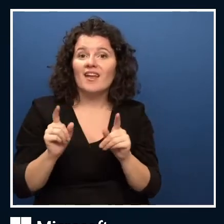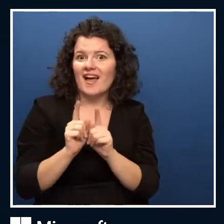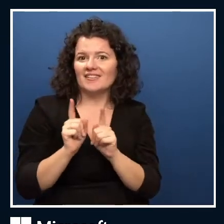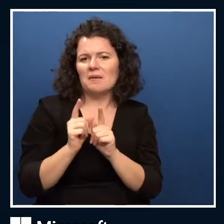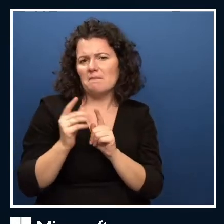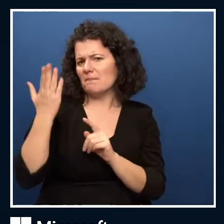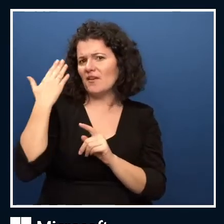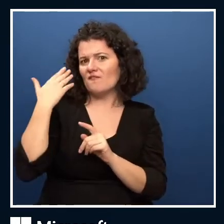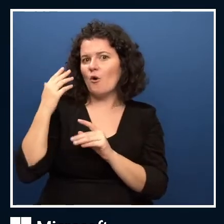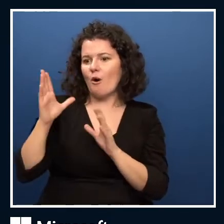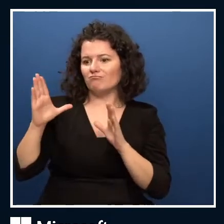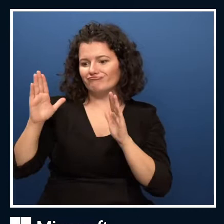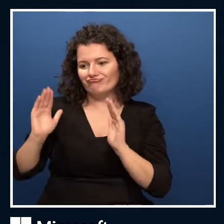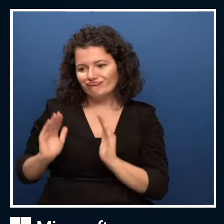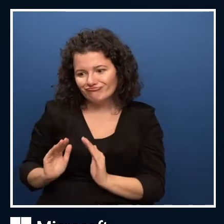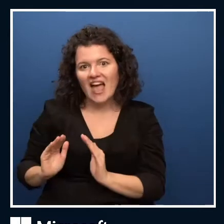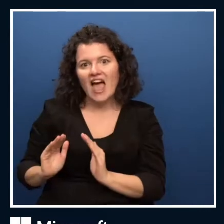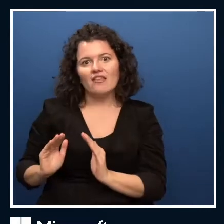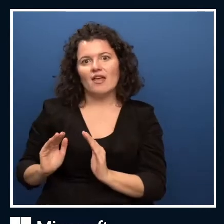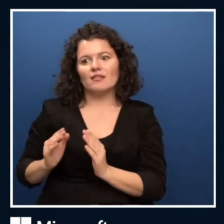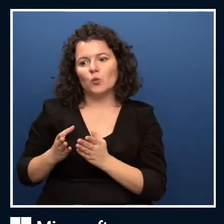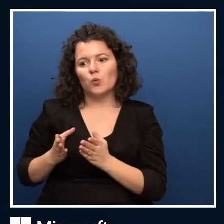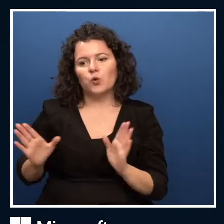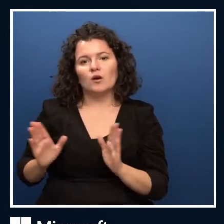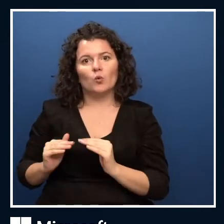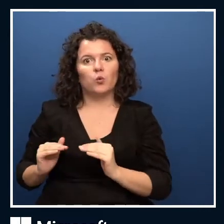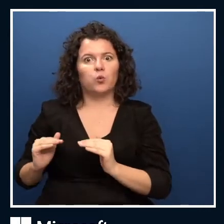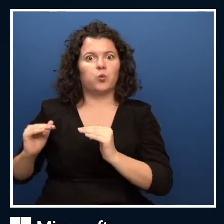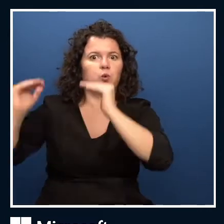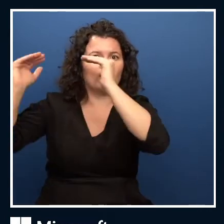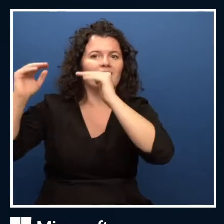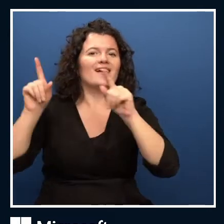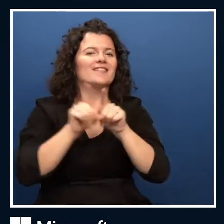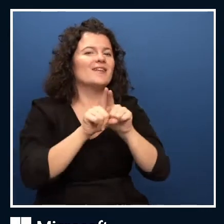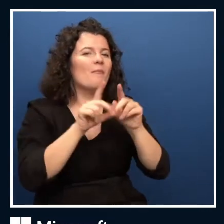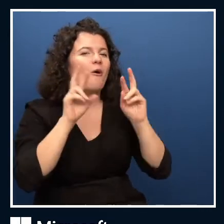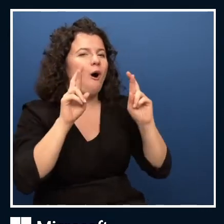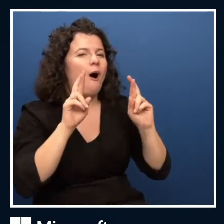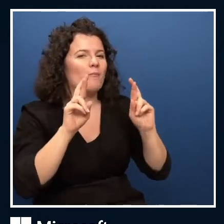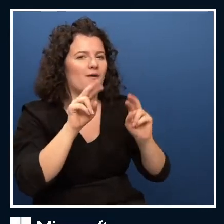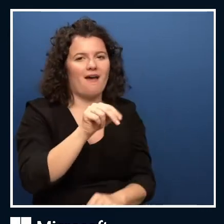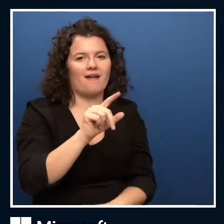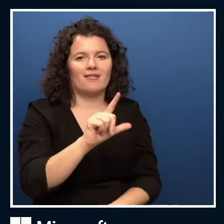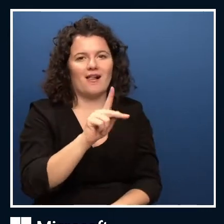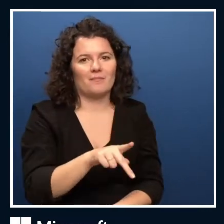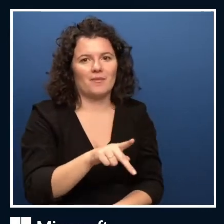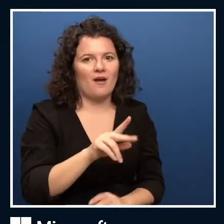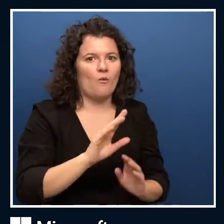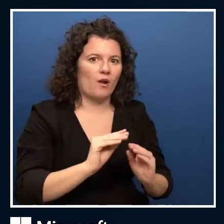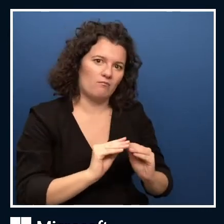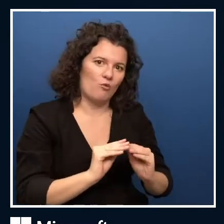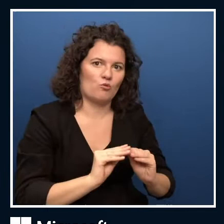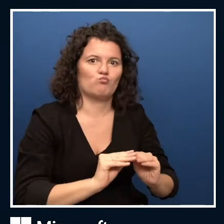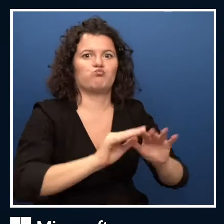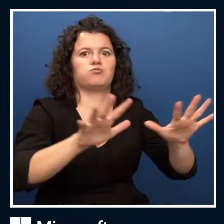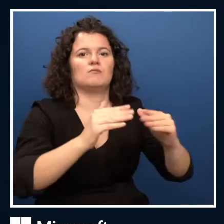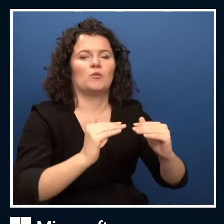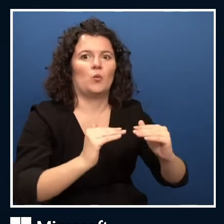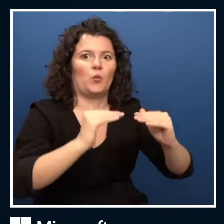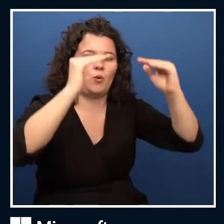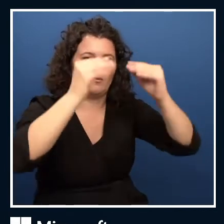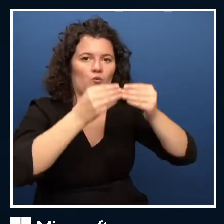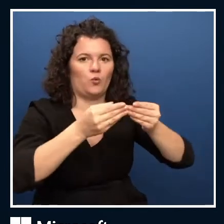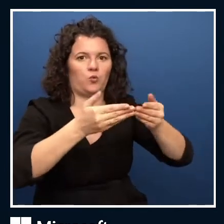to build some solutions from ground up or use a small amount of templates. What we want to do, we want to create tools for